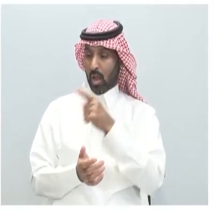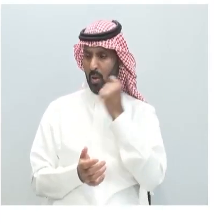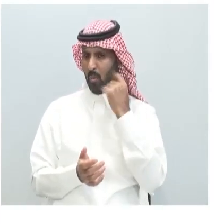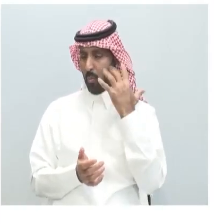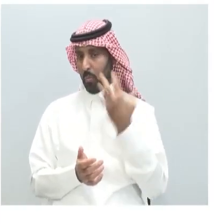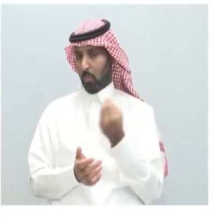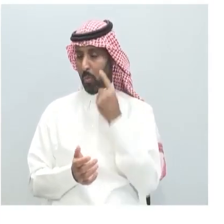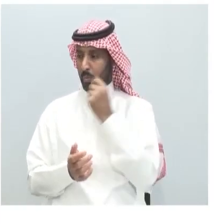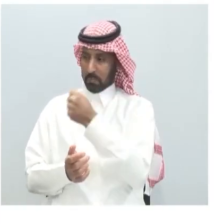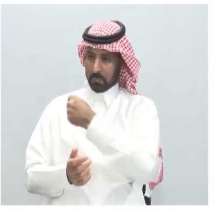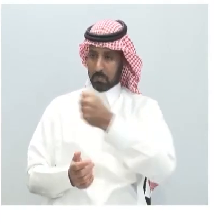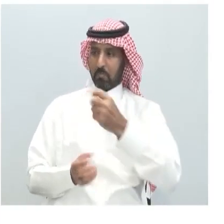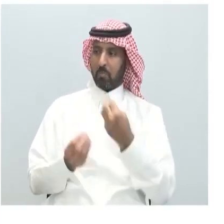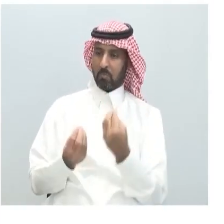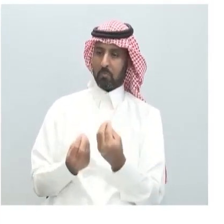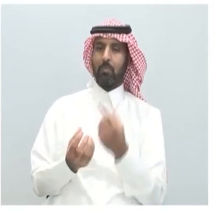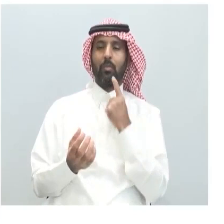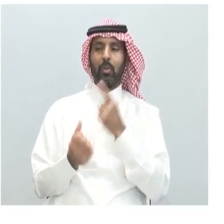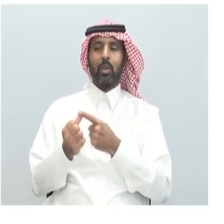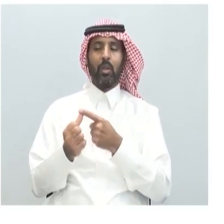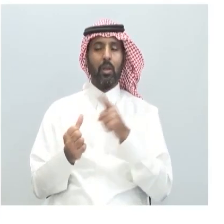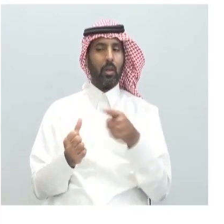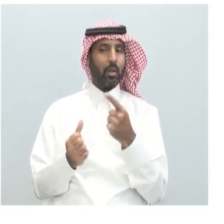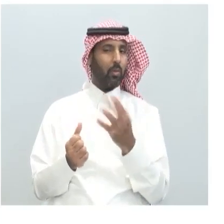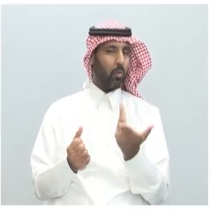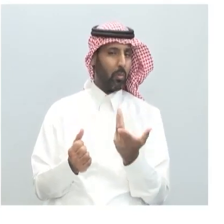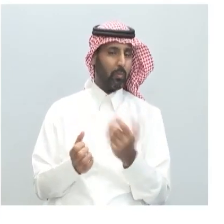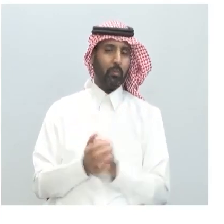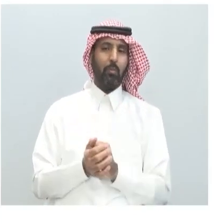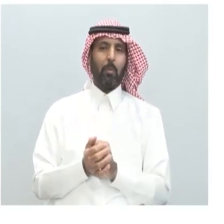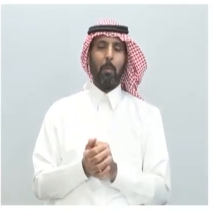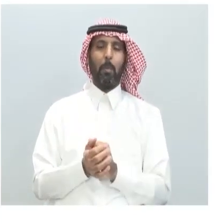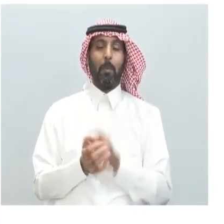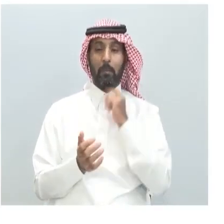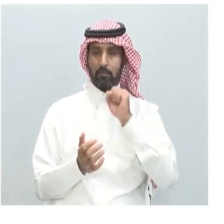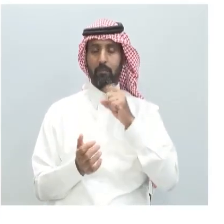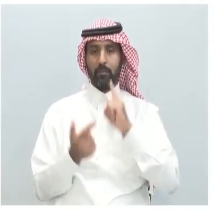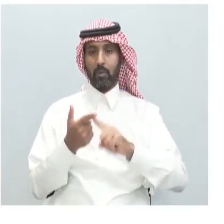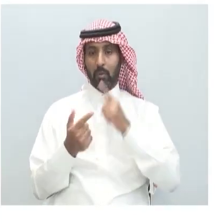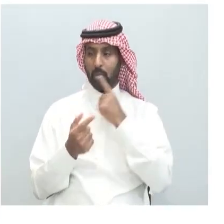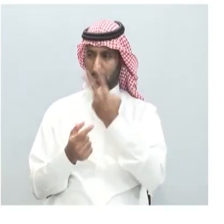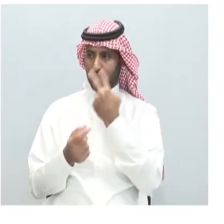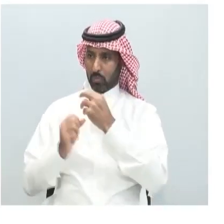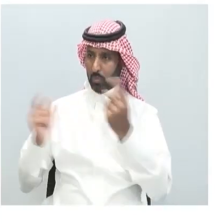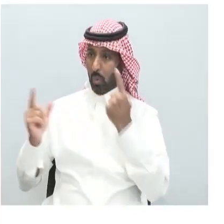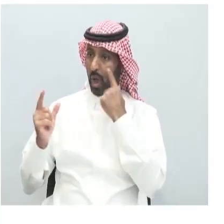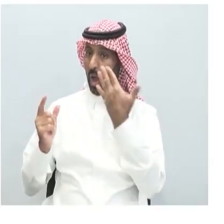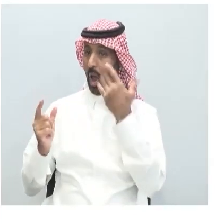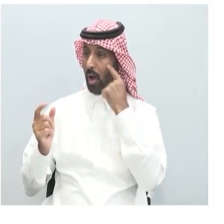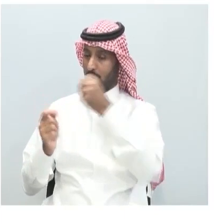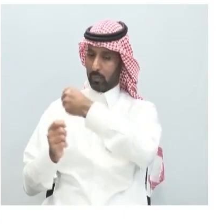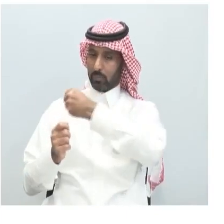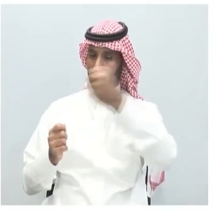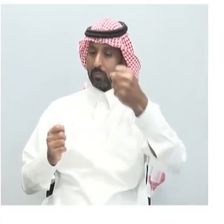enormous windows. So the correct answer here is yes, there are enormous new